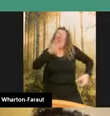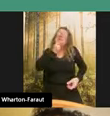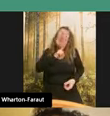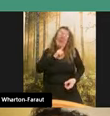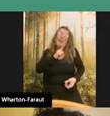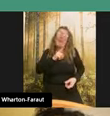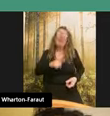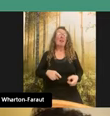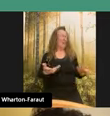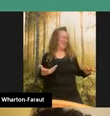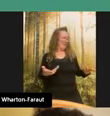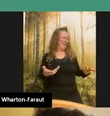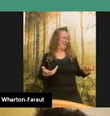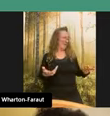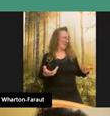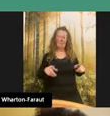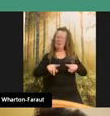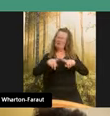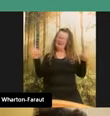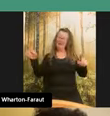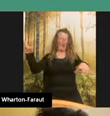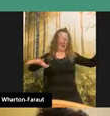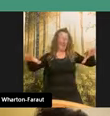being moved in two very different places.